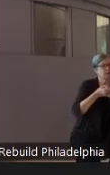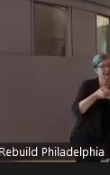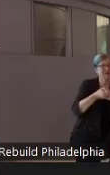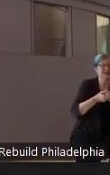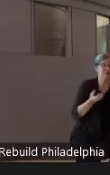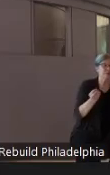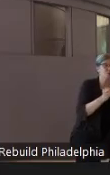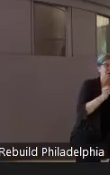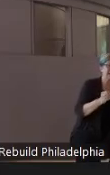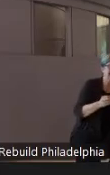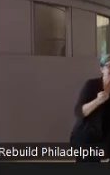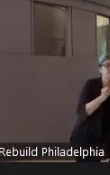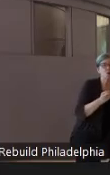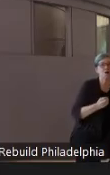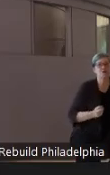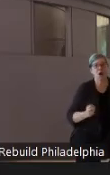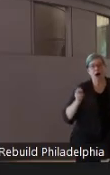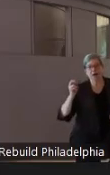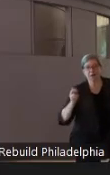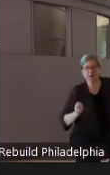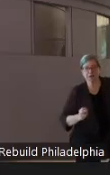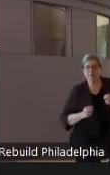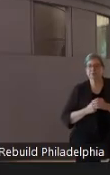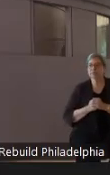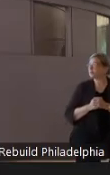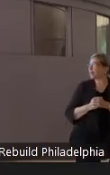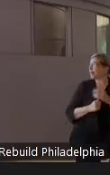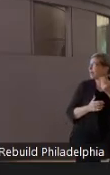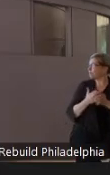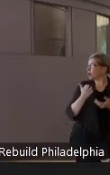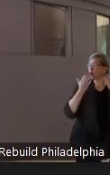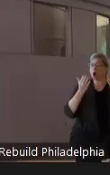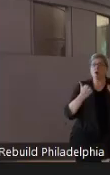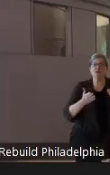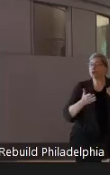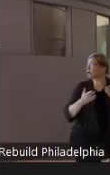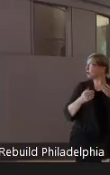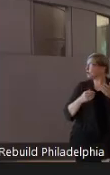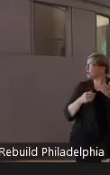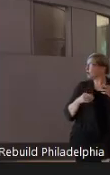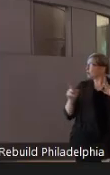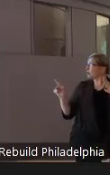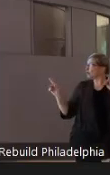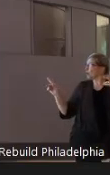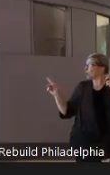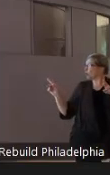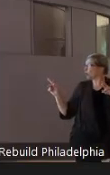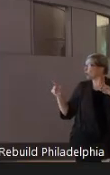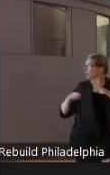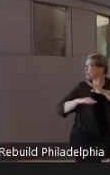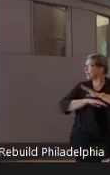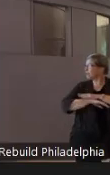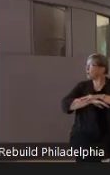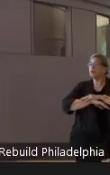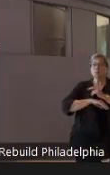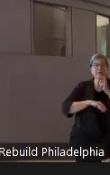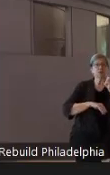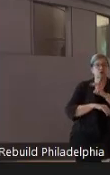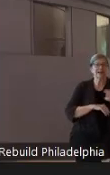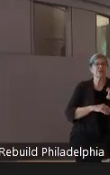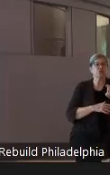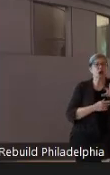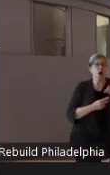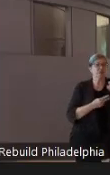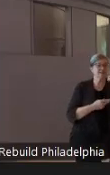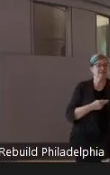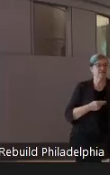rocks. And both options offer the roller table. So there is a transfer platform for wheelchairs. It